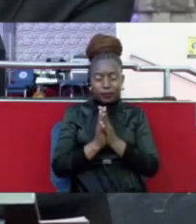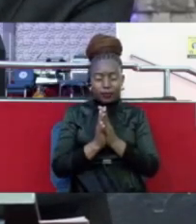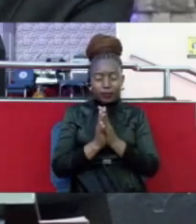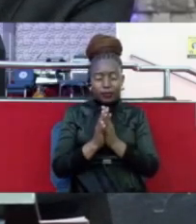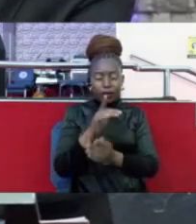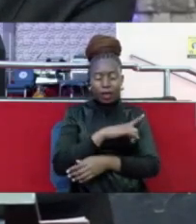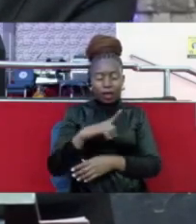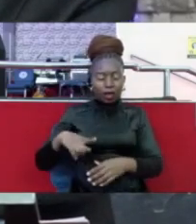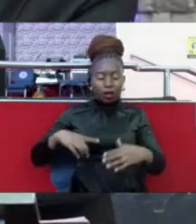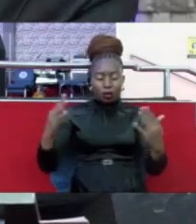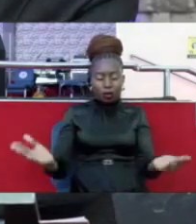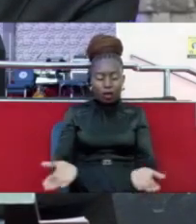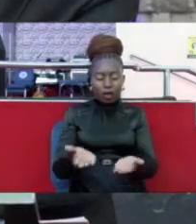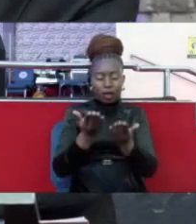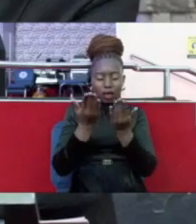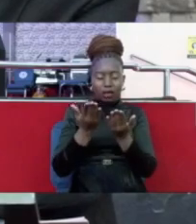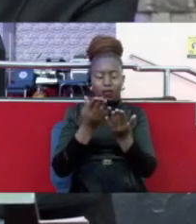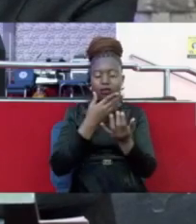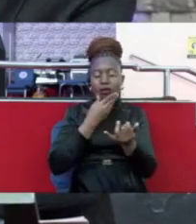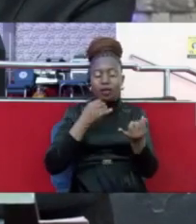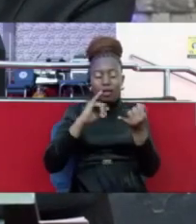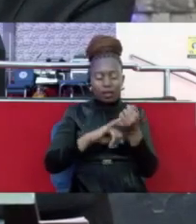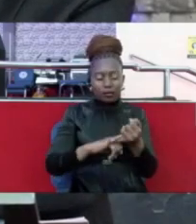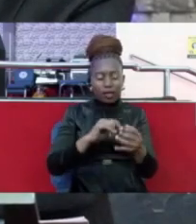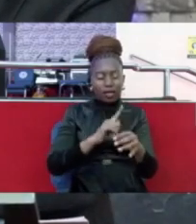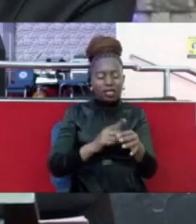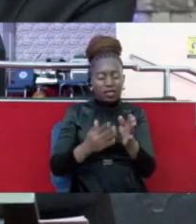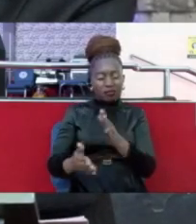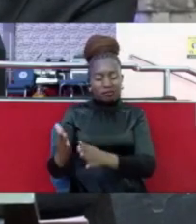Lord, we lift up my husband as he prepares to deliver this sermon.